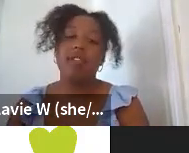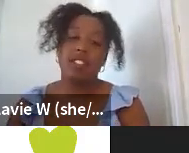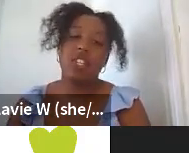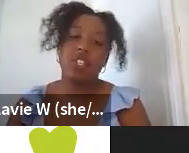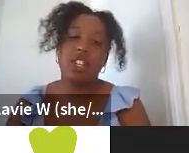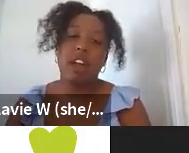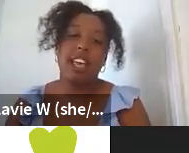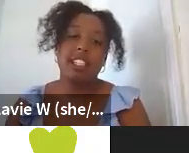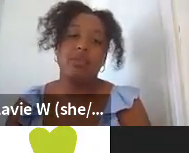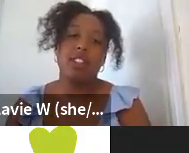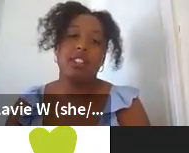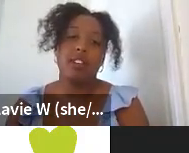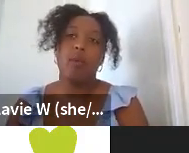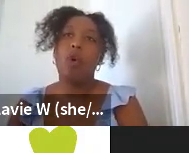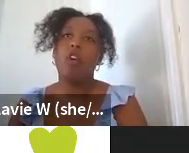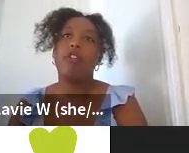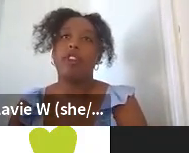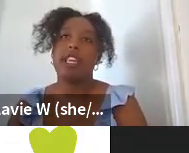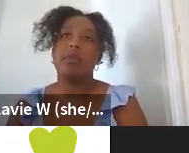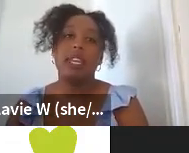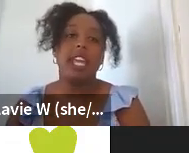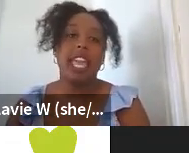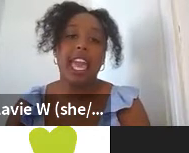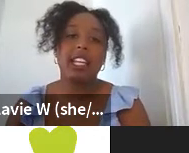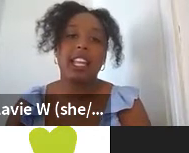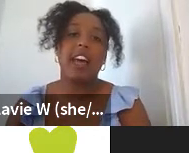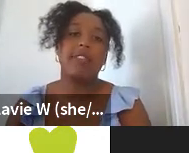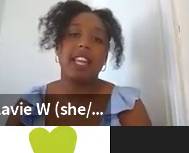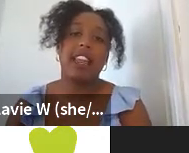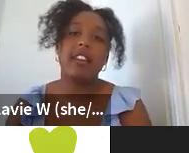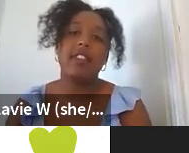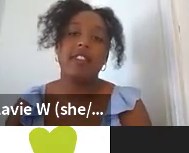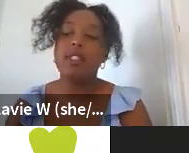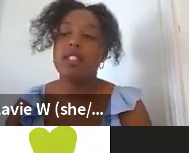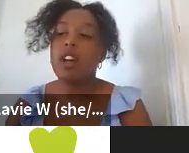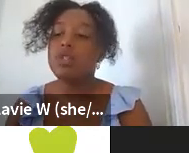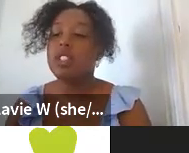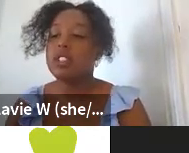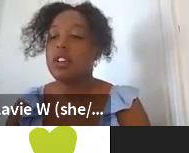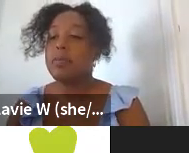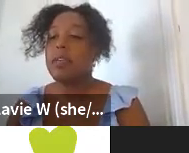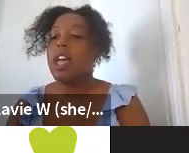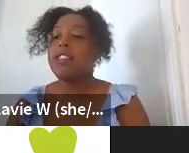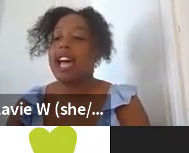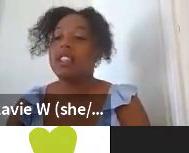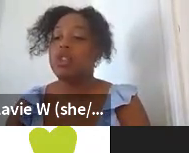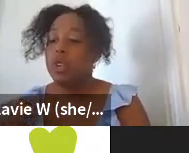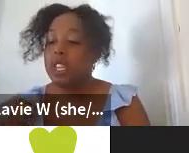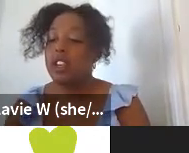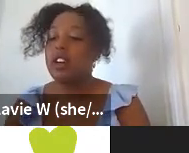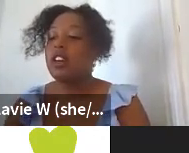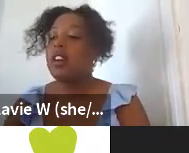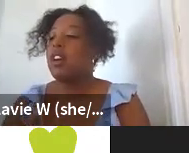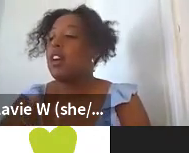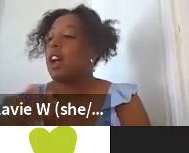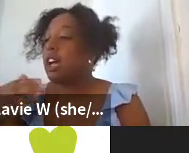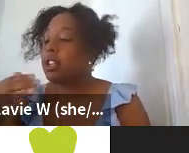that conversation around anti-racism, or for example, being in Canada and having that narrative of multiculturalism that you